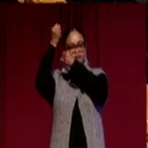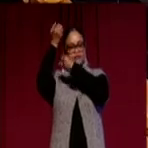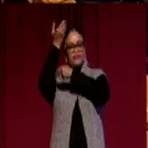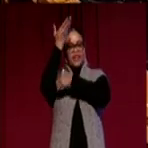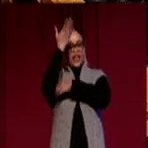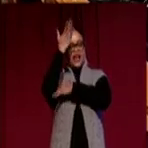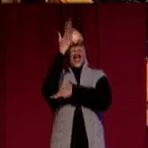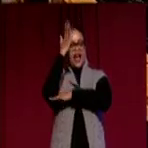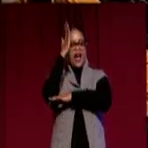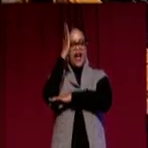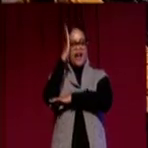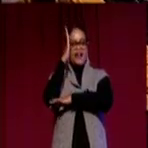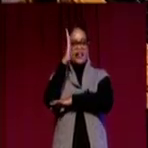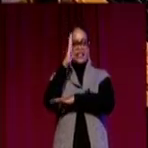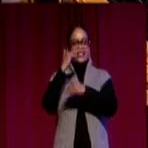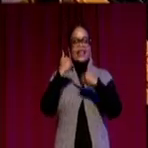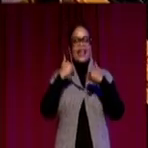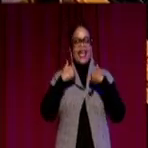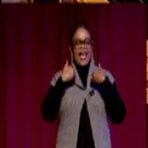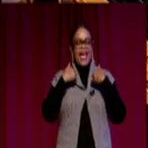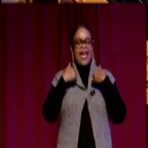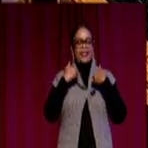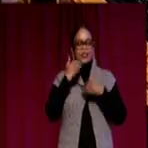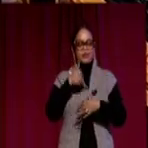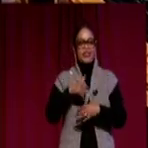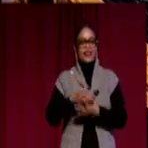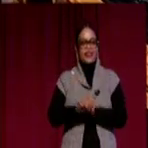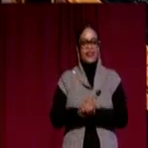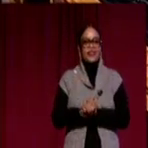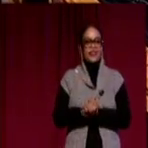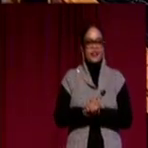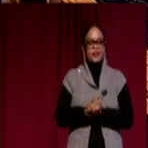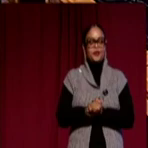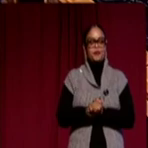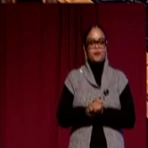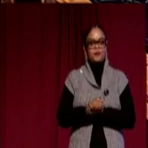God, he's got me.